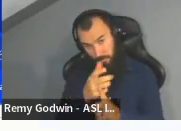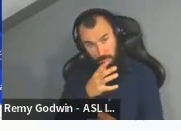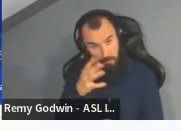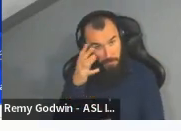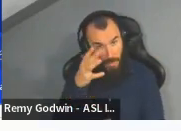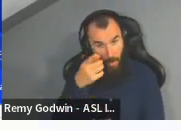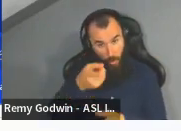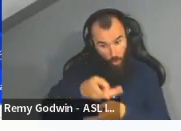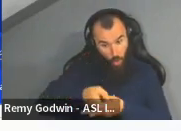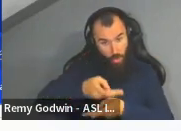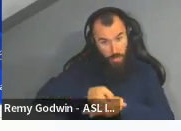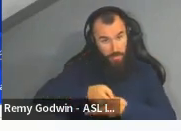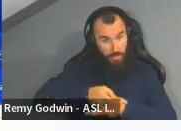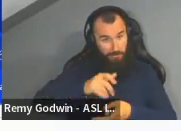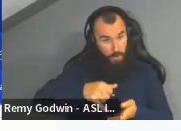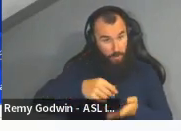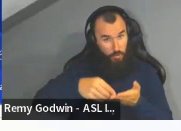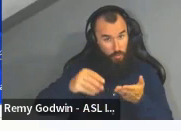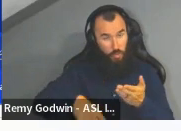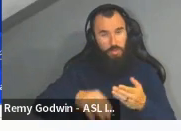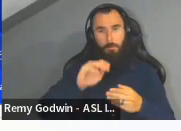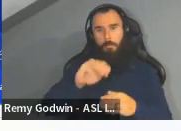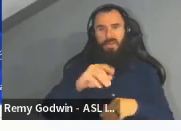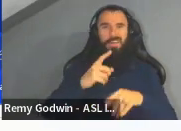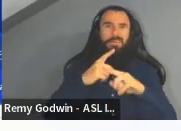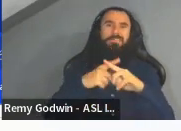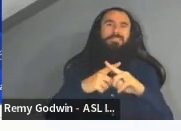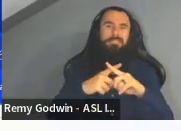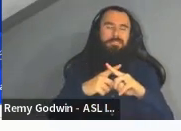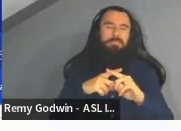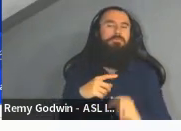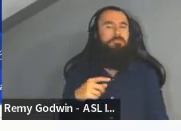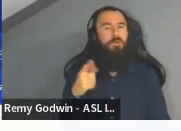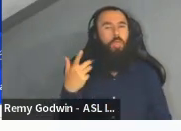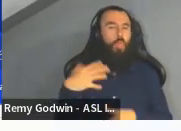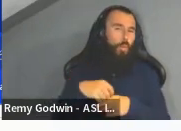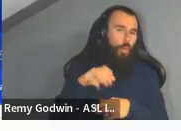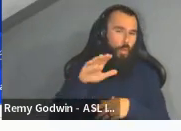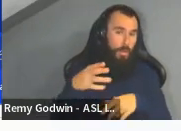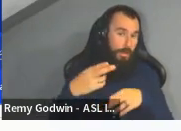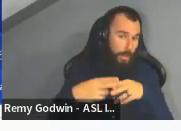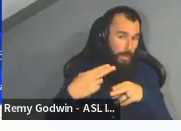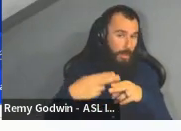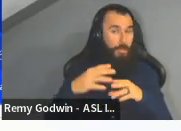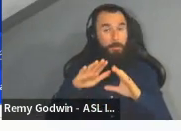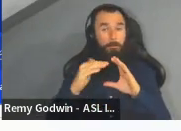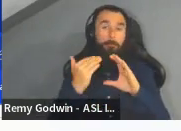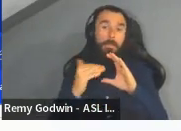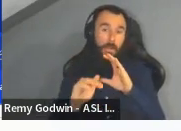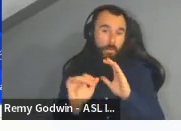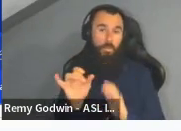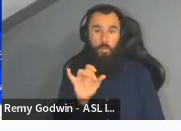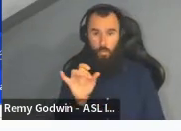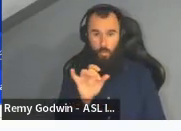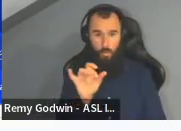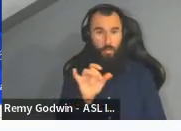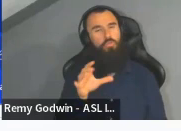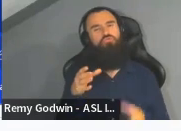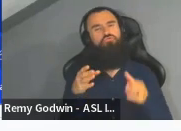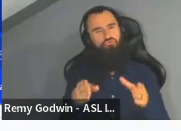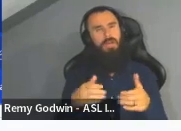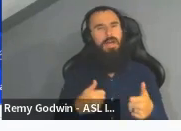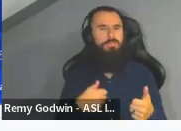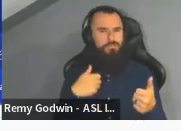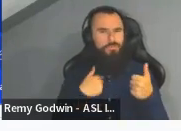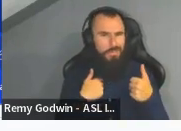guardian of the student here with an X, and then include your name and your email, your street